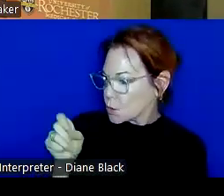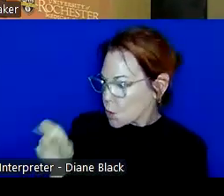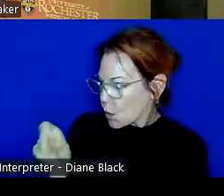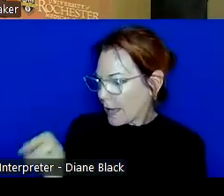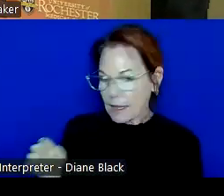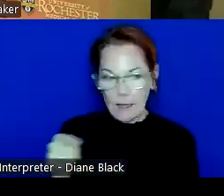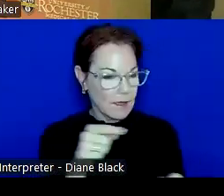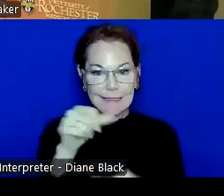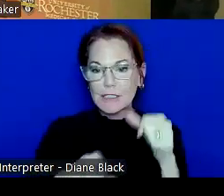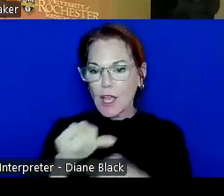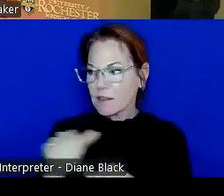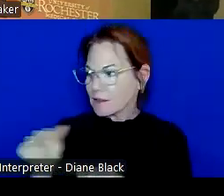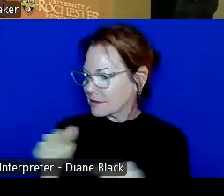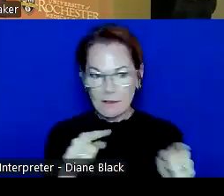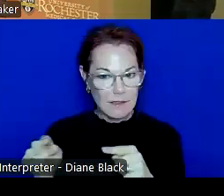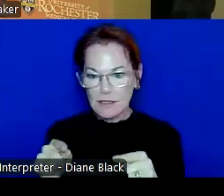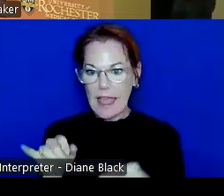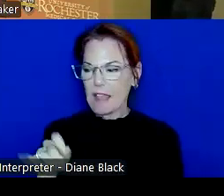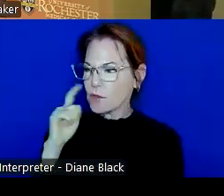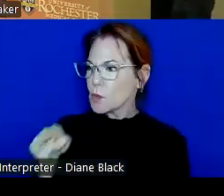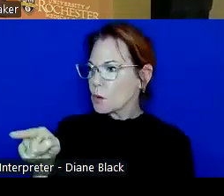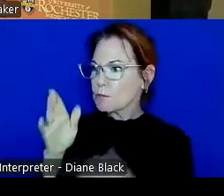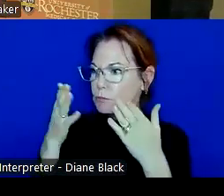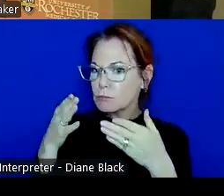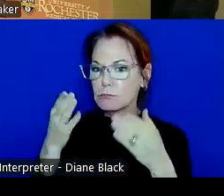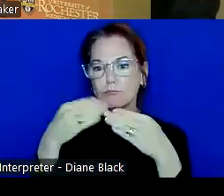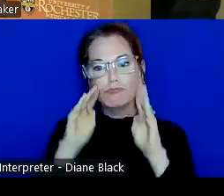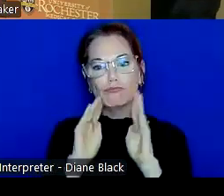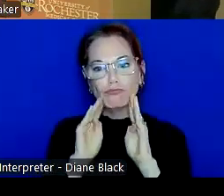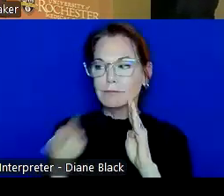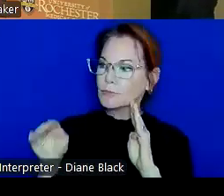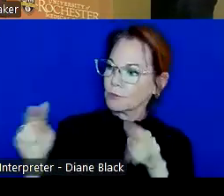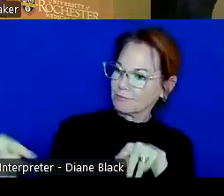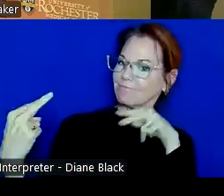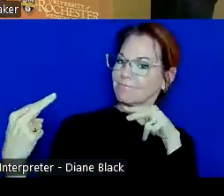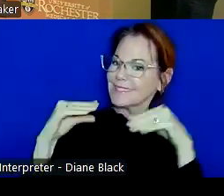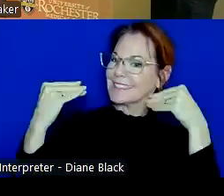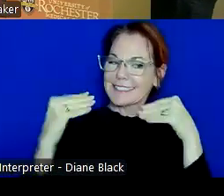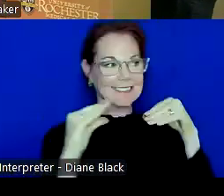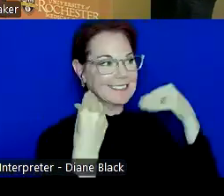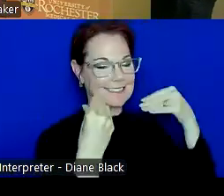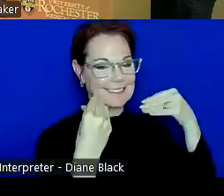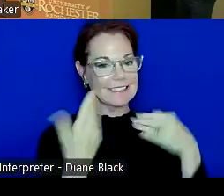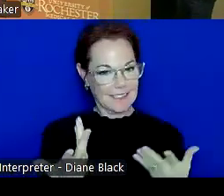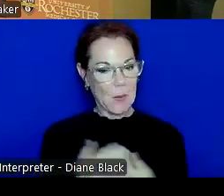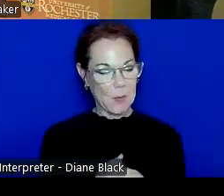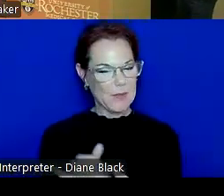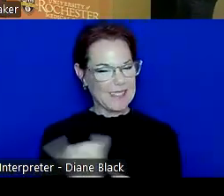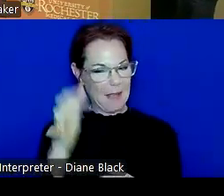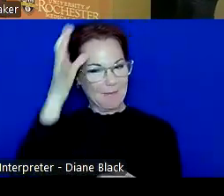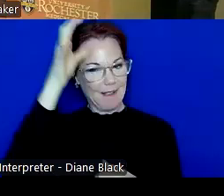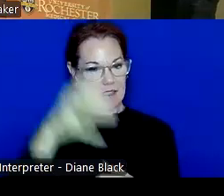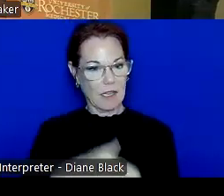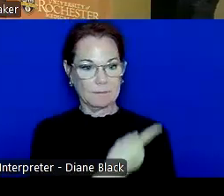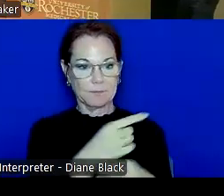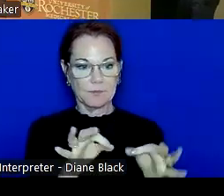room, give someone a smile if it looks like they need it. Yes. Thank you for being vulnerable in that moment. And we'd like to read this quote from James